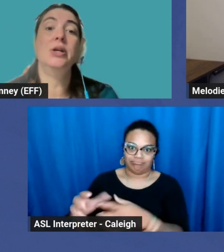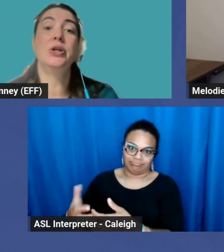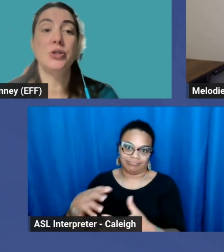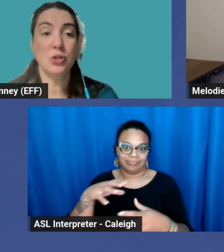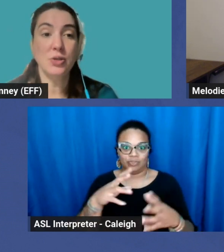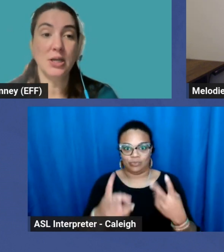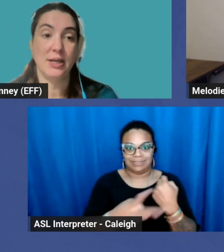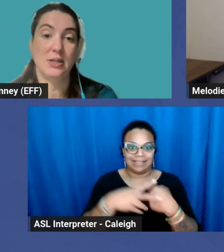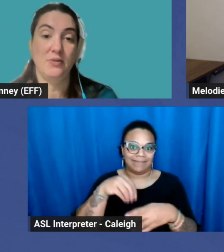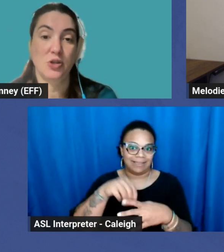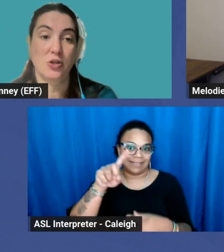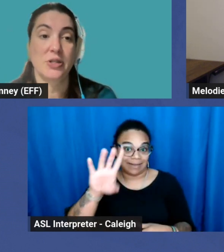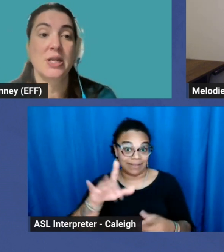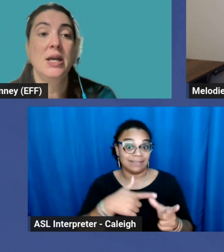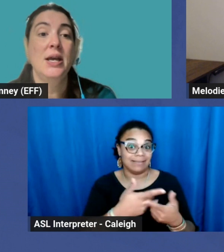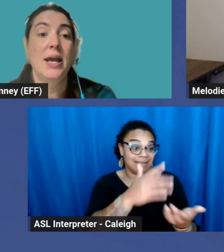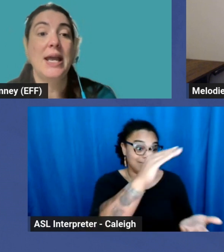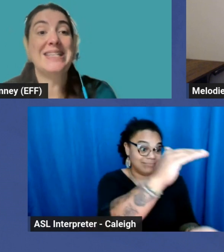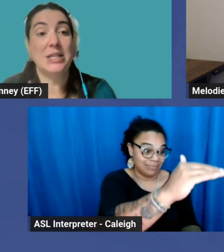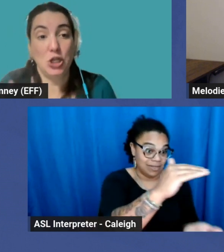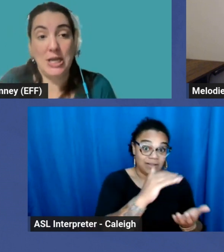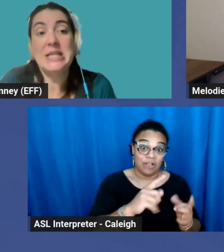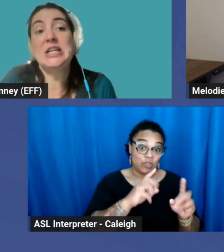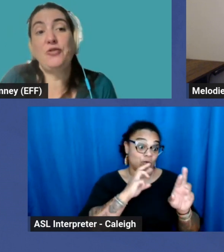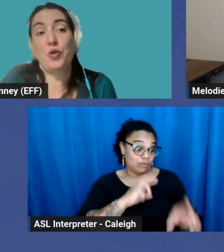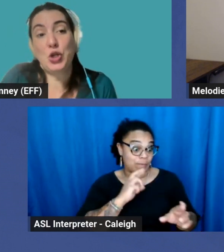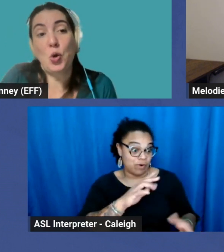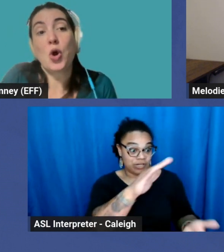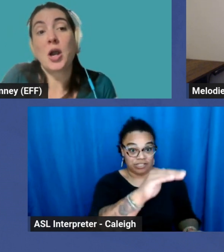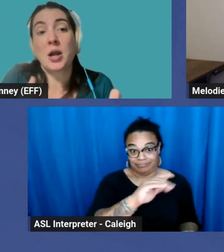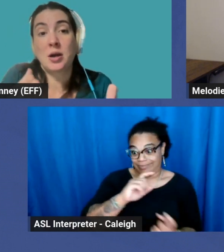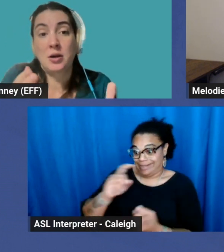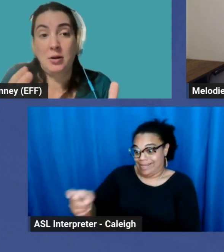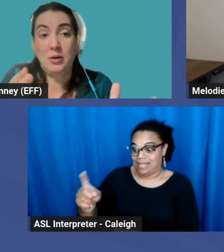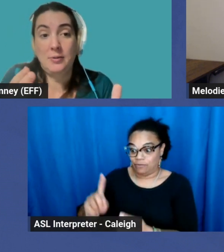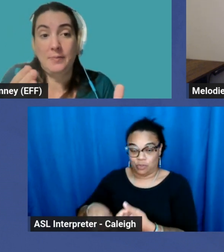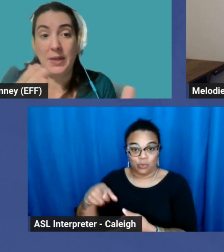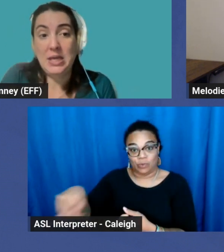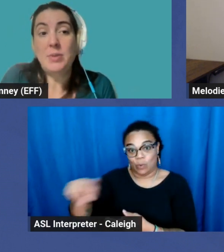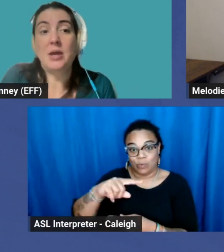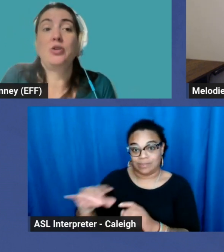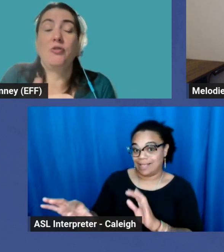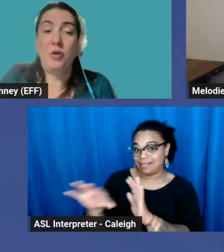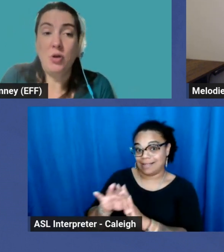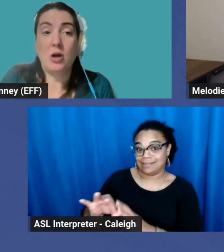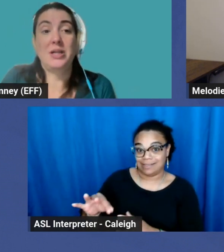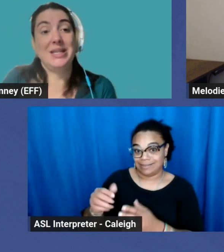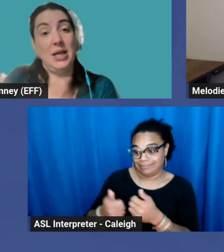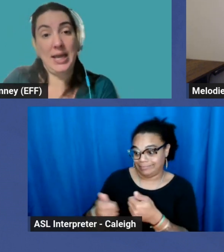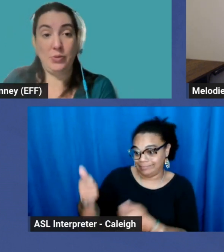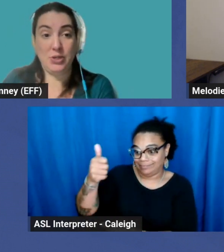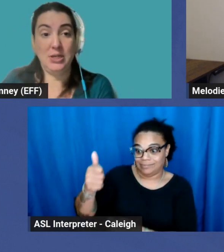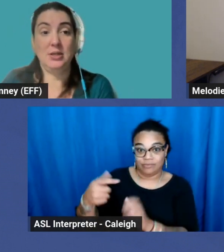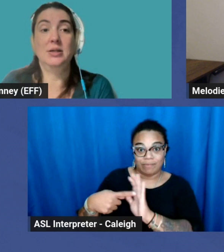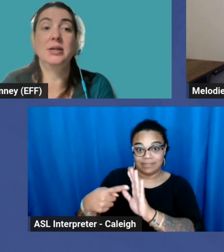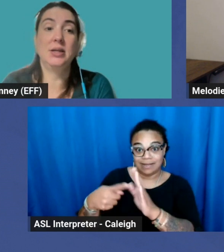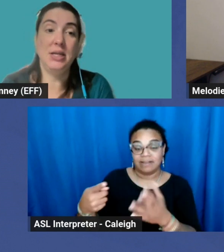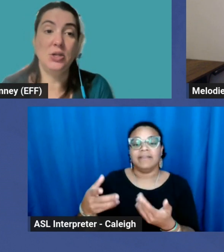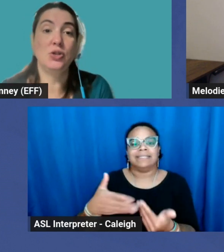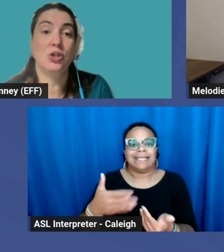reports to the elected officials, it's easy for your email, your phone call to get